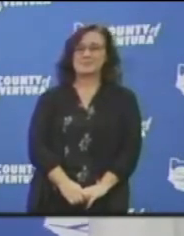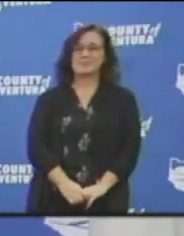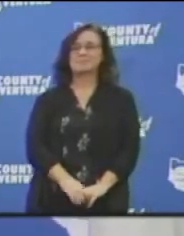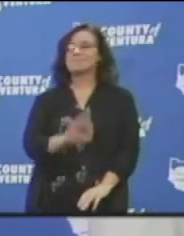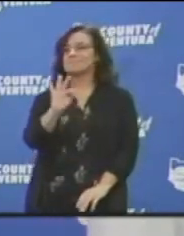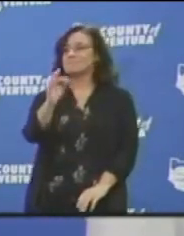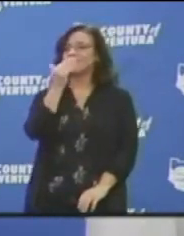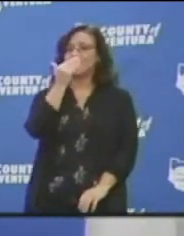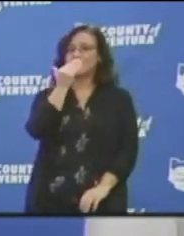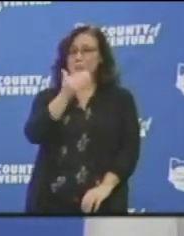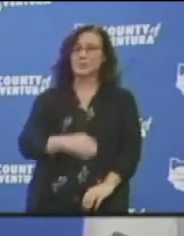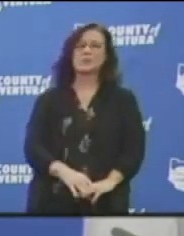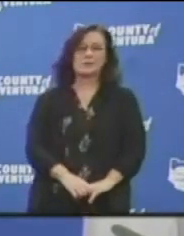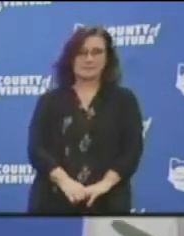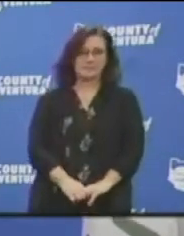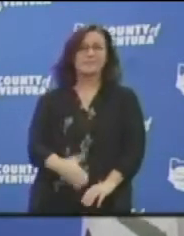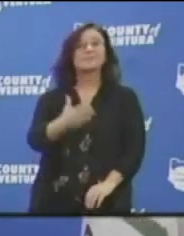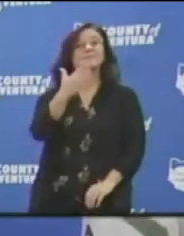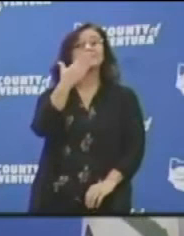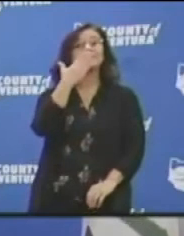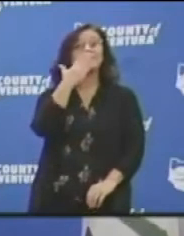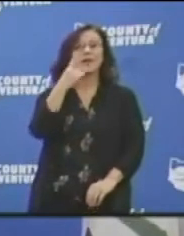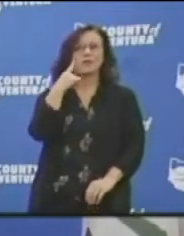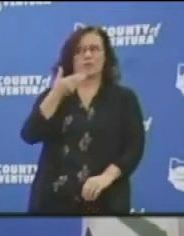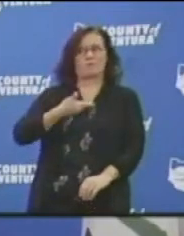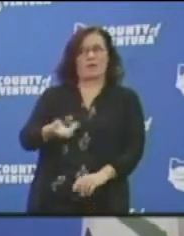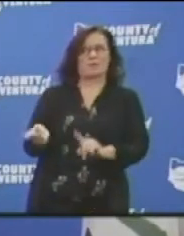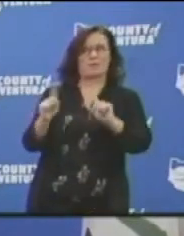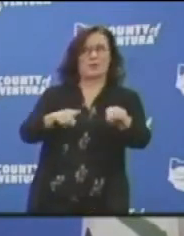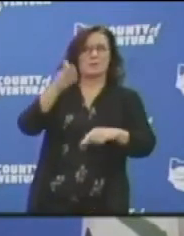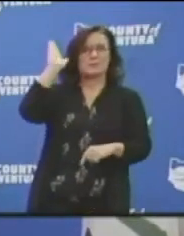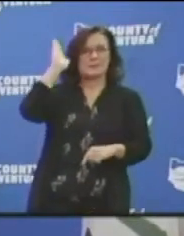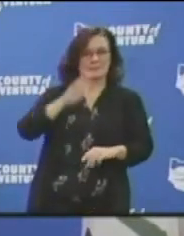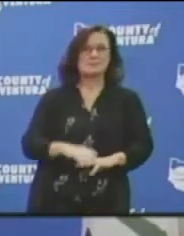Thank you very much. Thanks for having me.